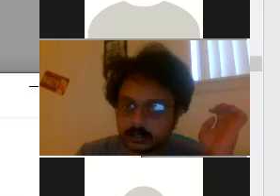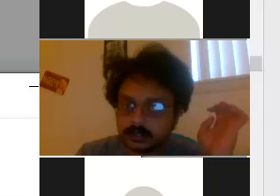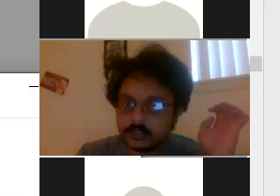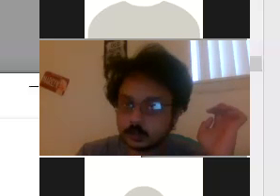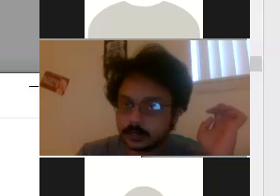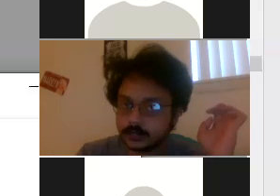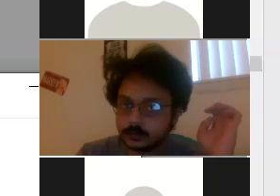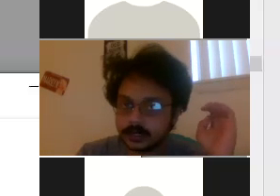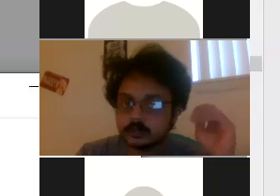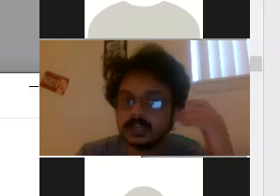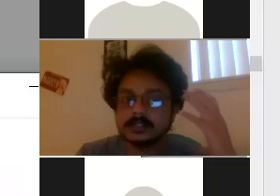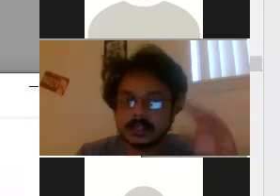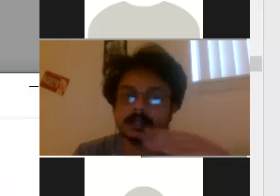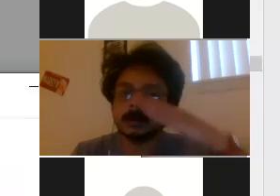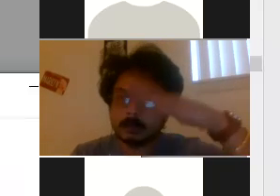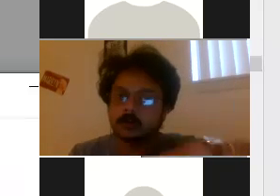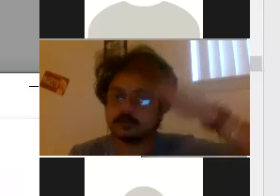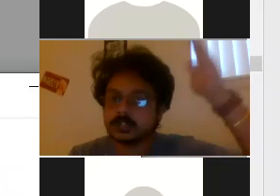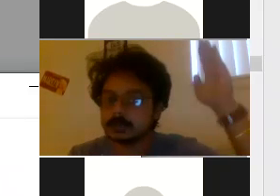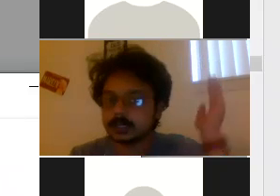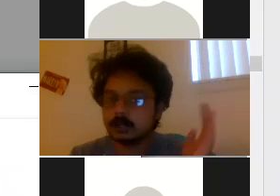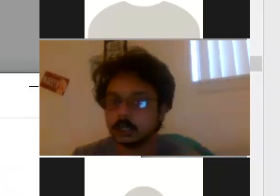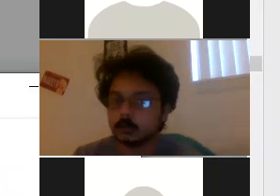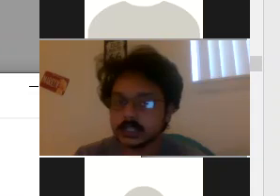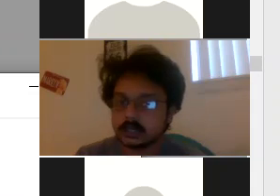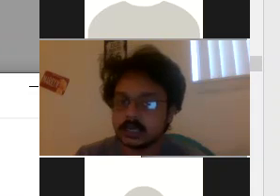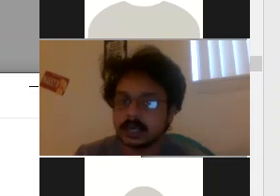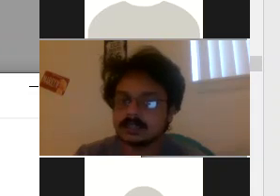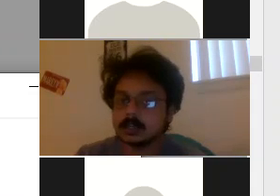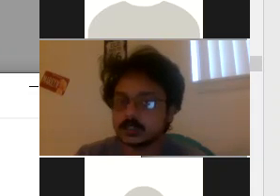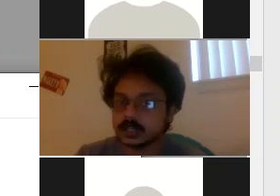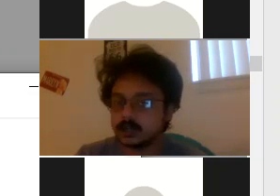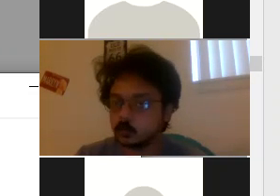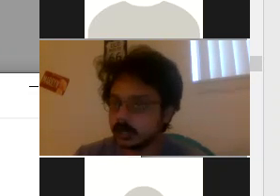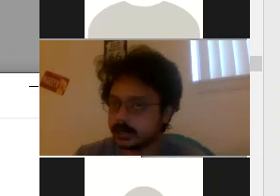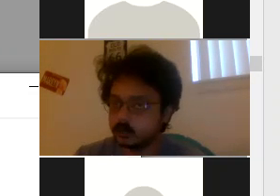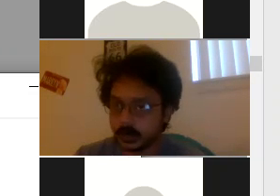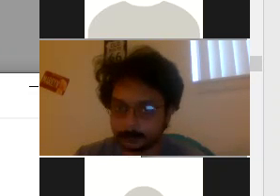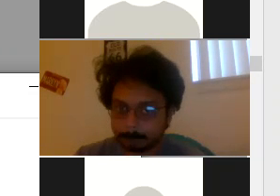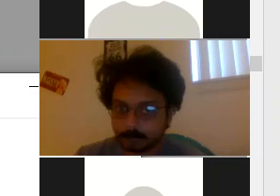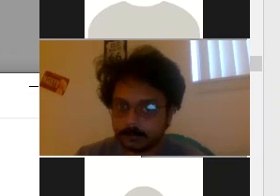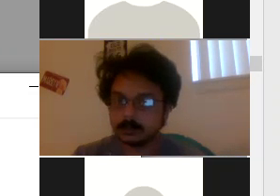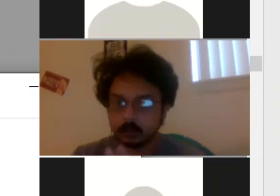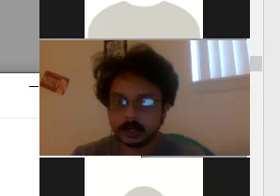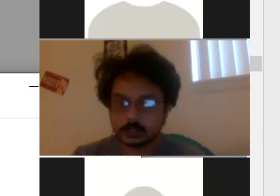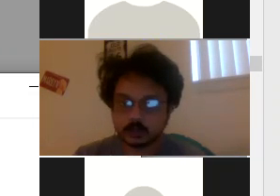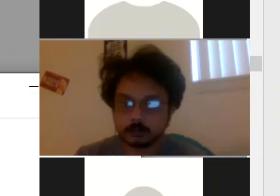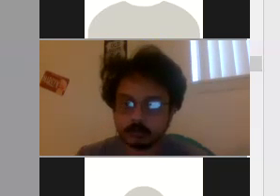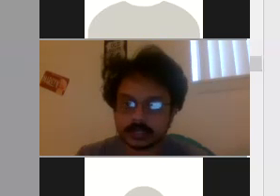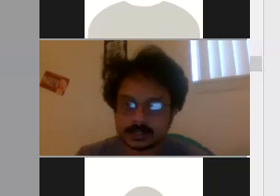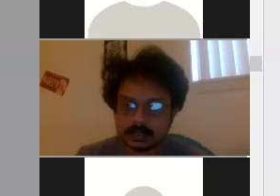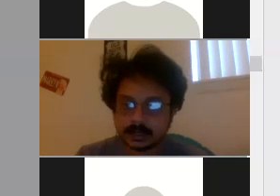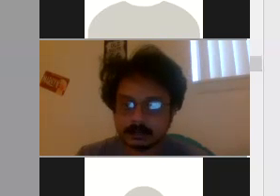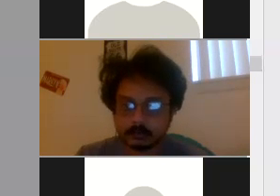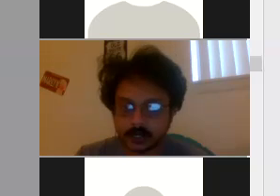grow smaller than n squared, right? So we can say that the upper bound of this particular equation has the constant 101. Right, so